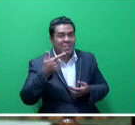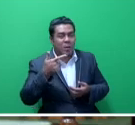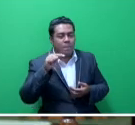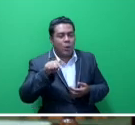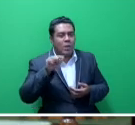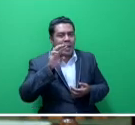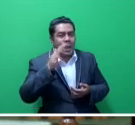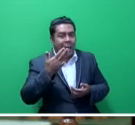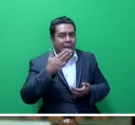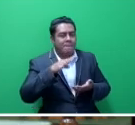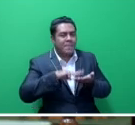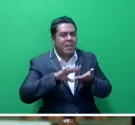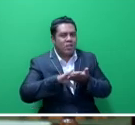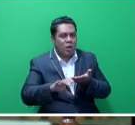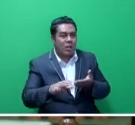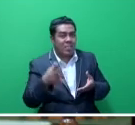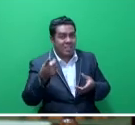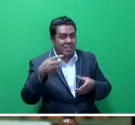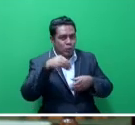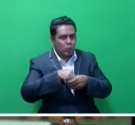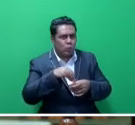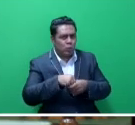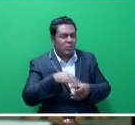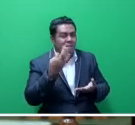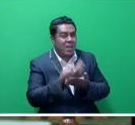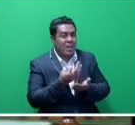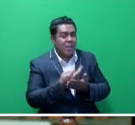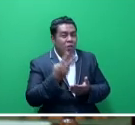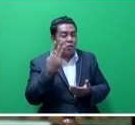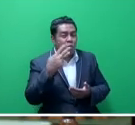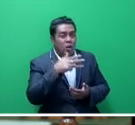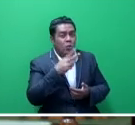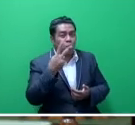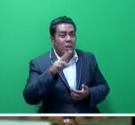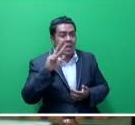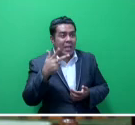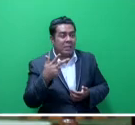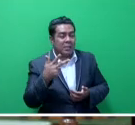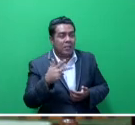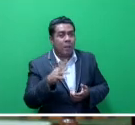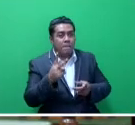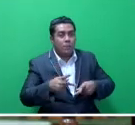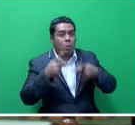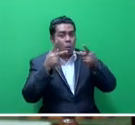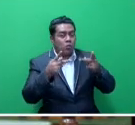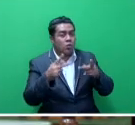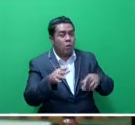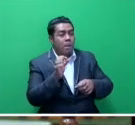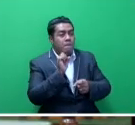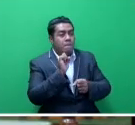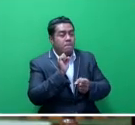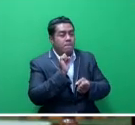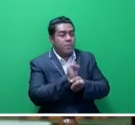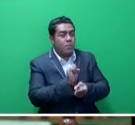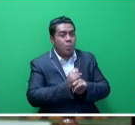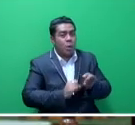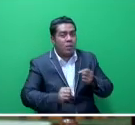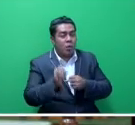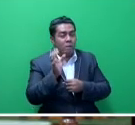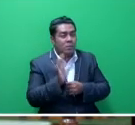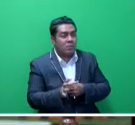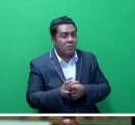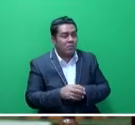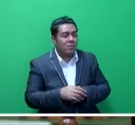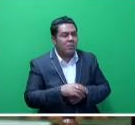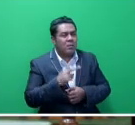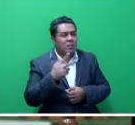capital expenditure. This includes funding for 328 positions, promotion of 158 police officers, and recruitment of 82 new